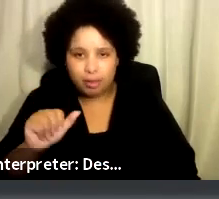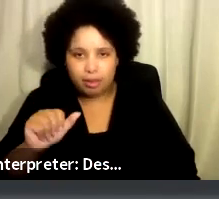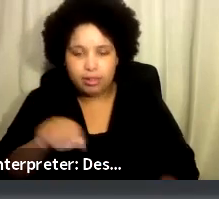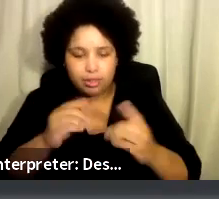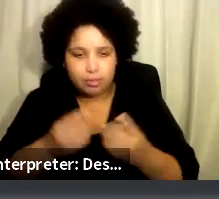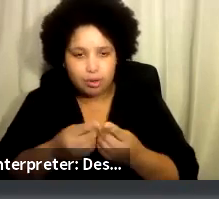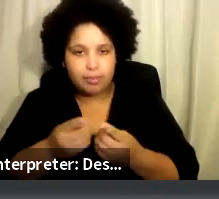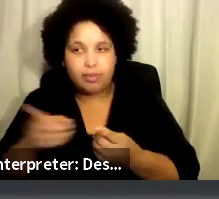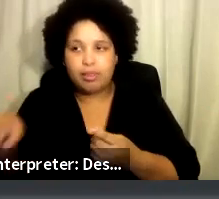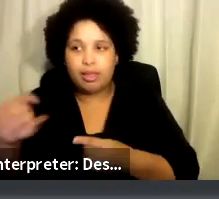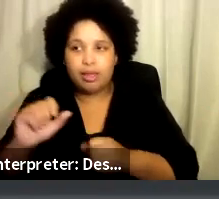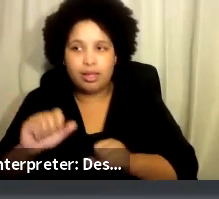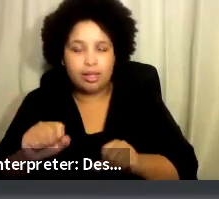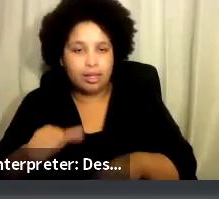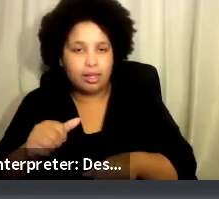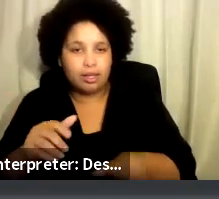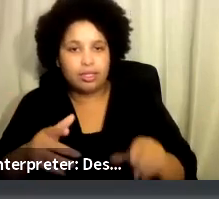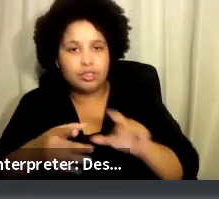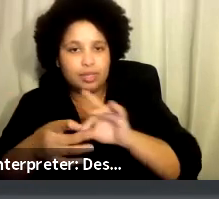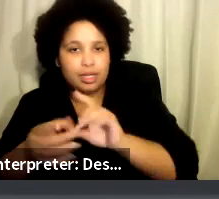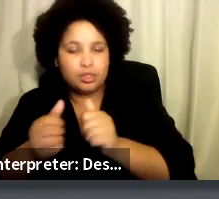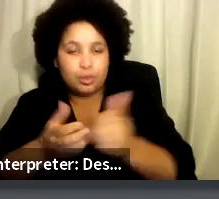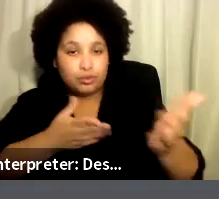get you in touch with services.